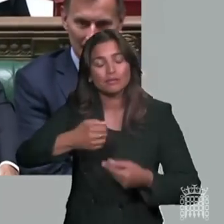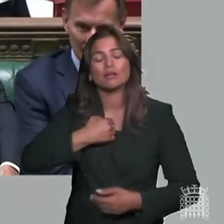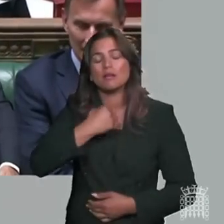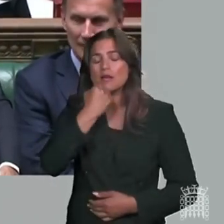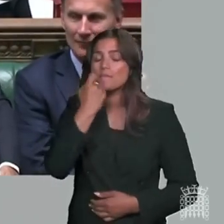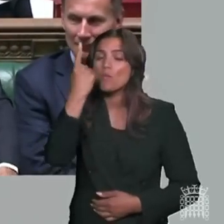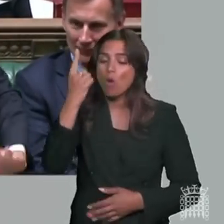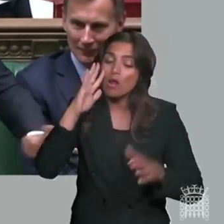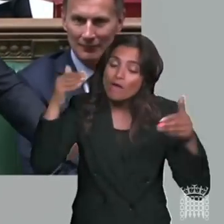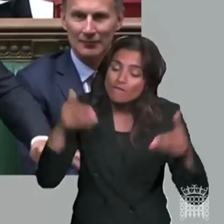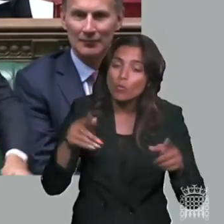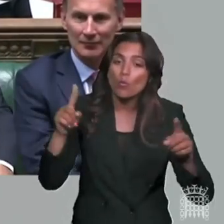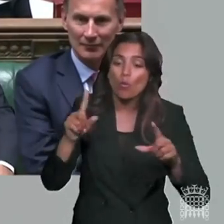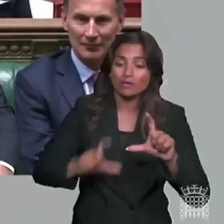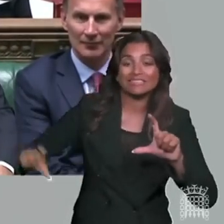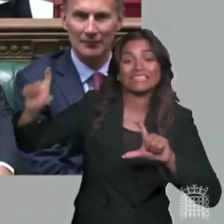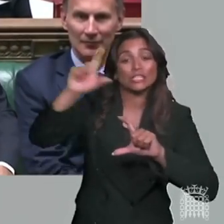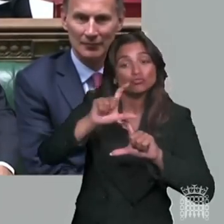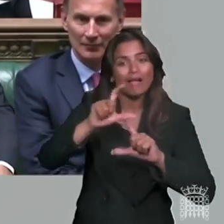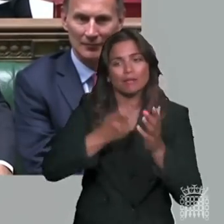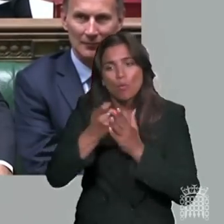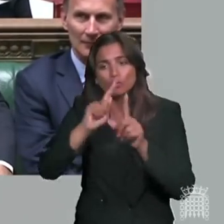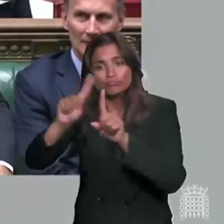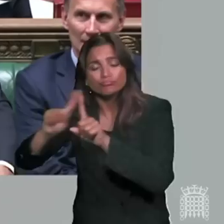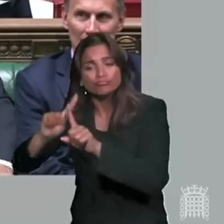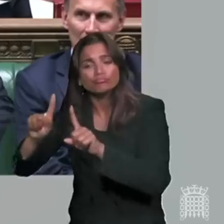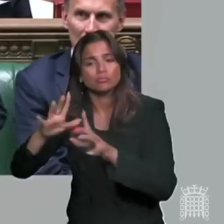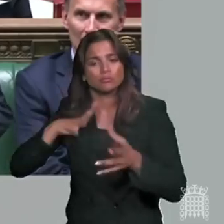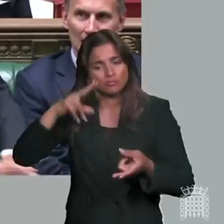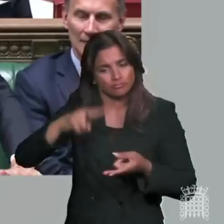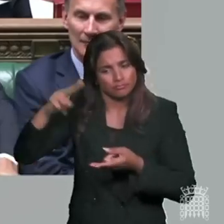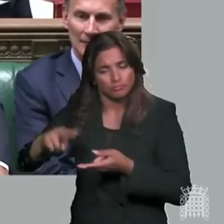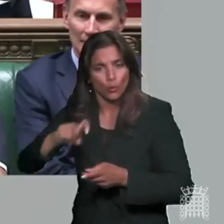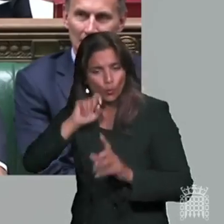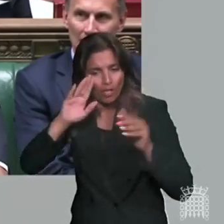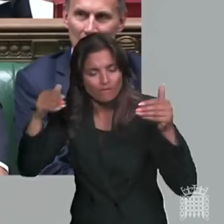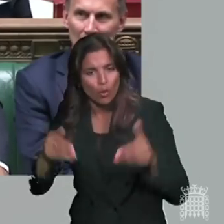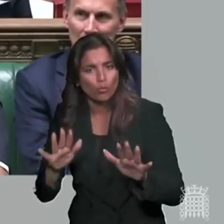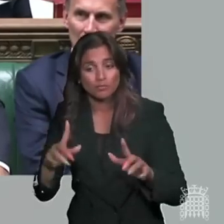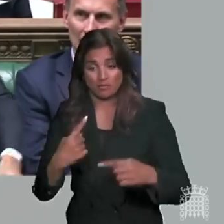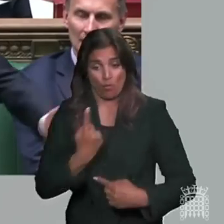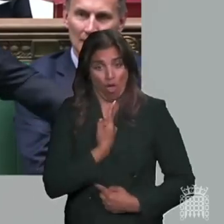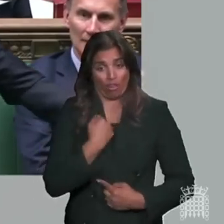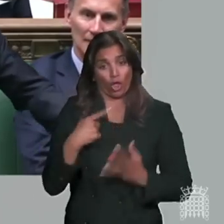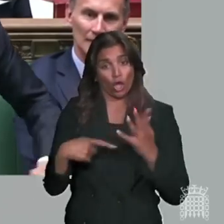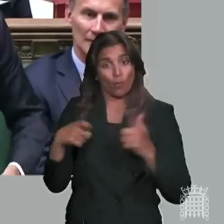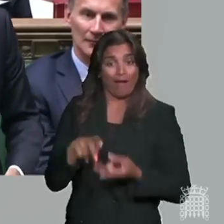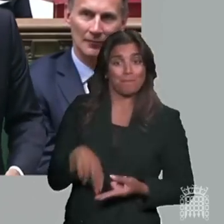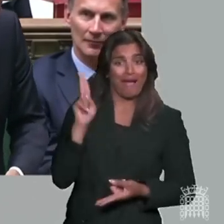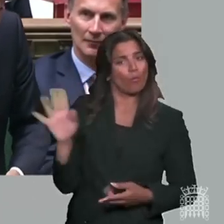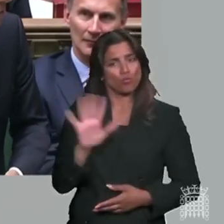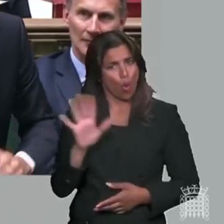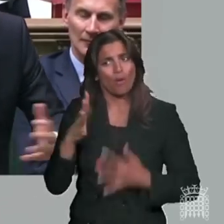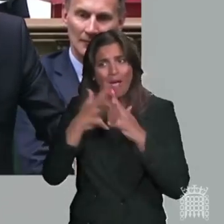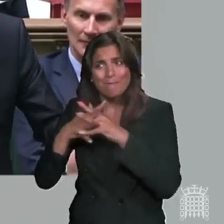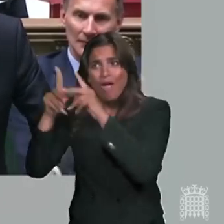and thereby bring interest rates, which, by the way, Mr. Speaker, have also risen in pretty much every developed economy around the world, more so in places like